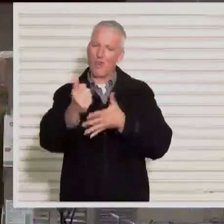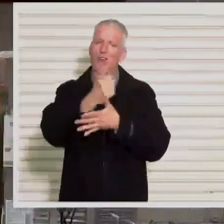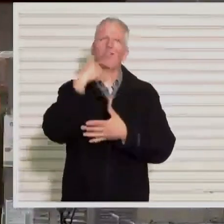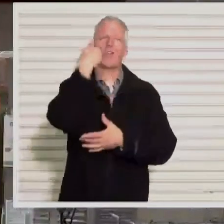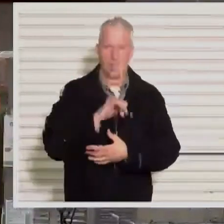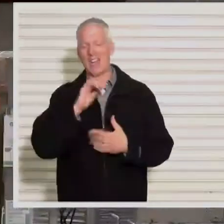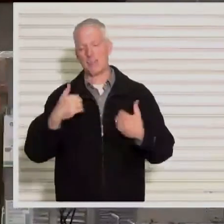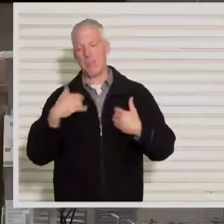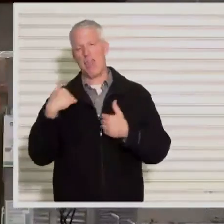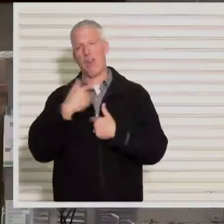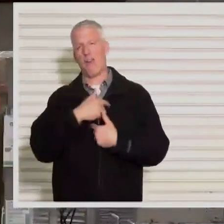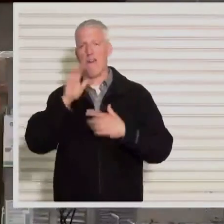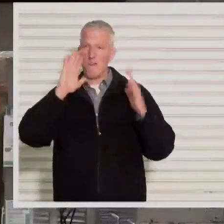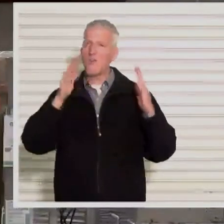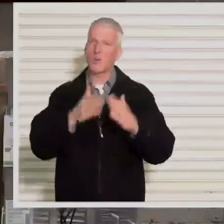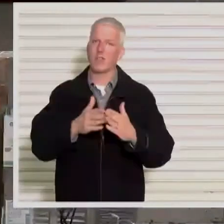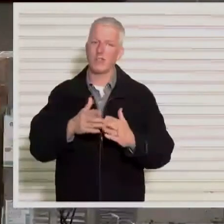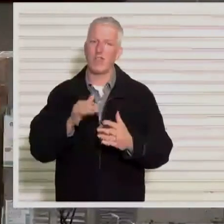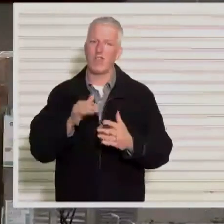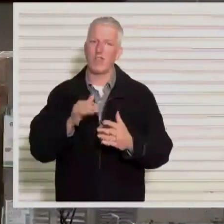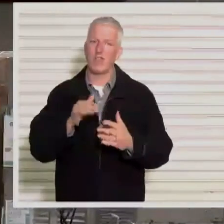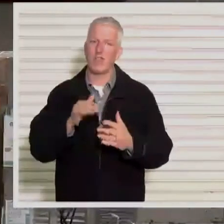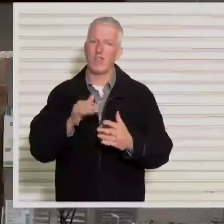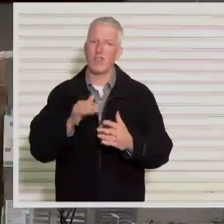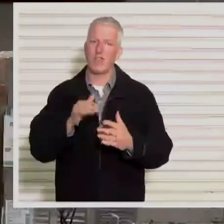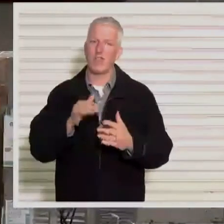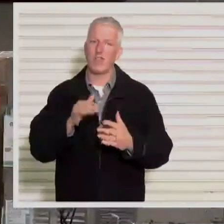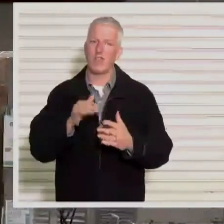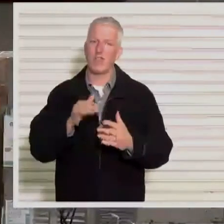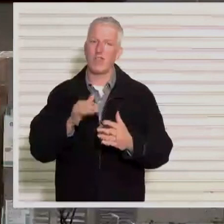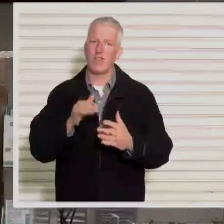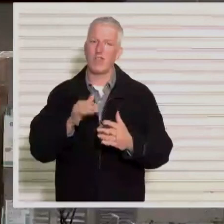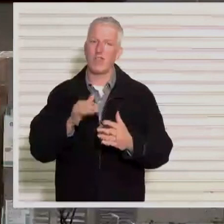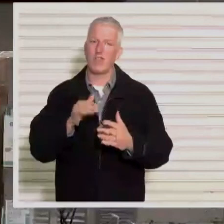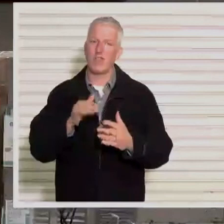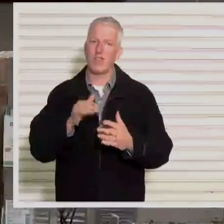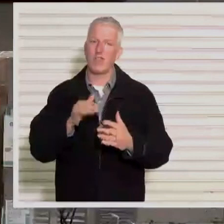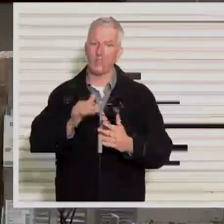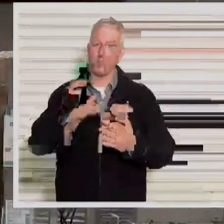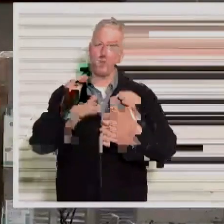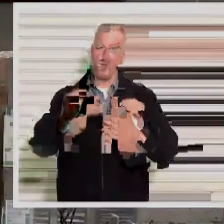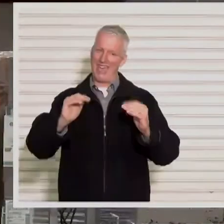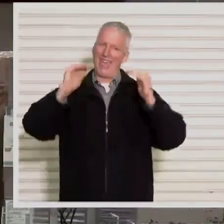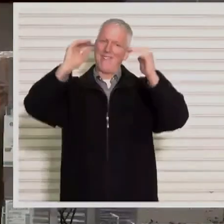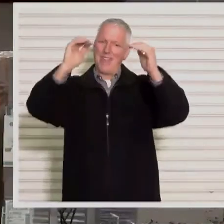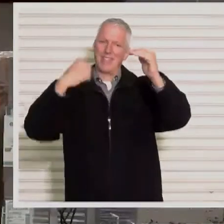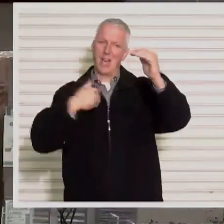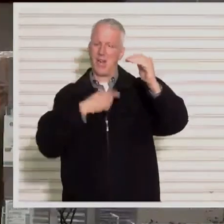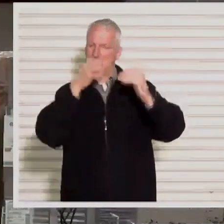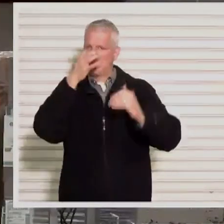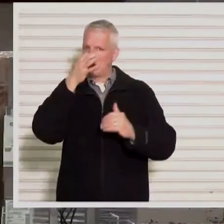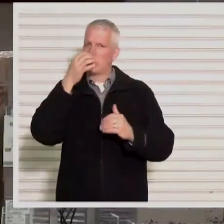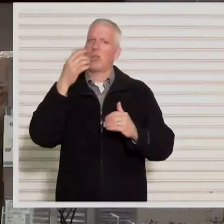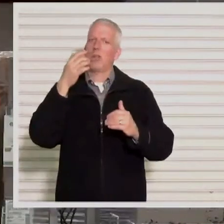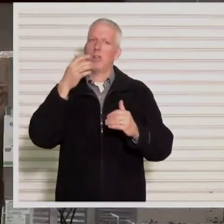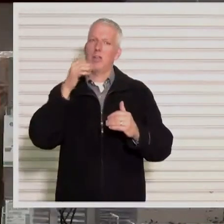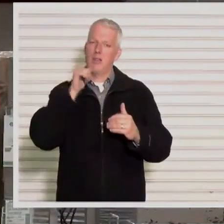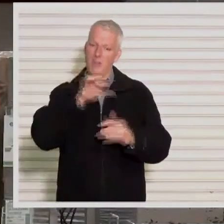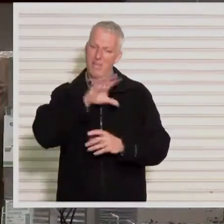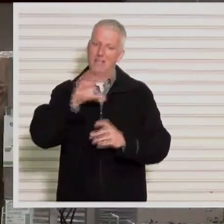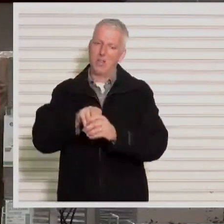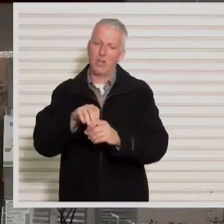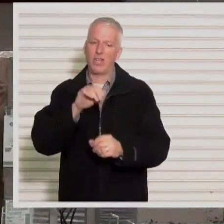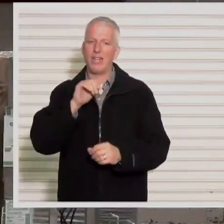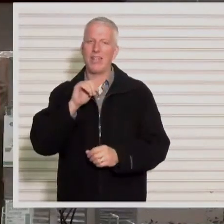advance very, very shortly, including not just the prioritization, and we've afforded with